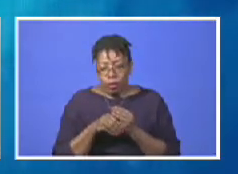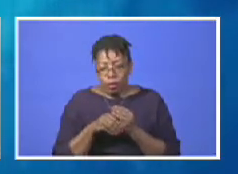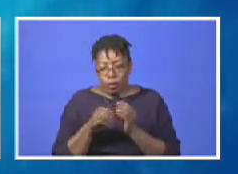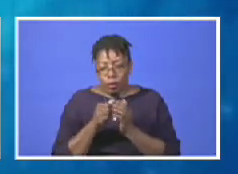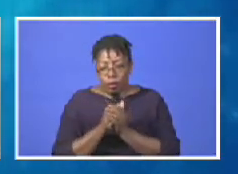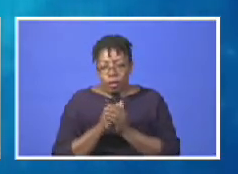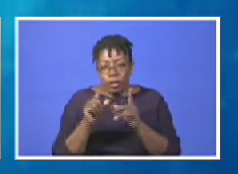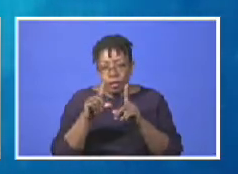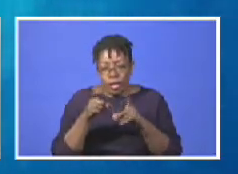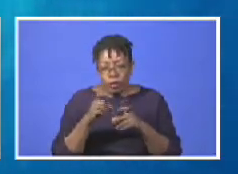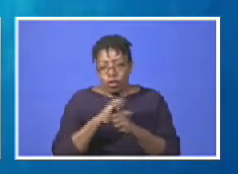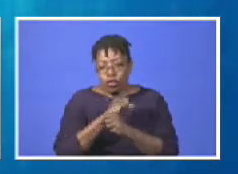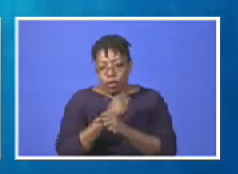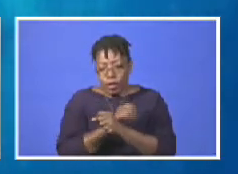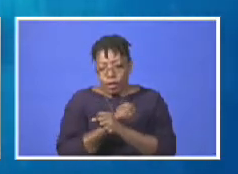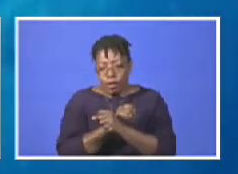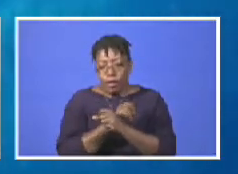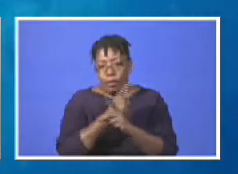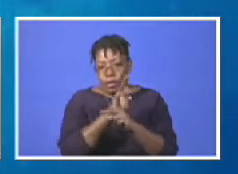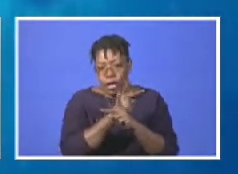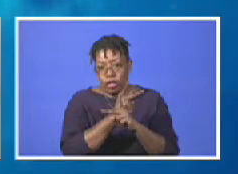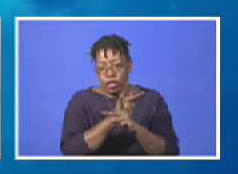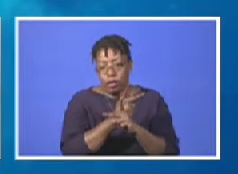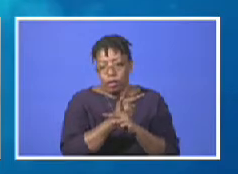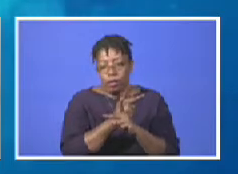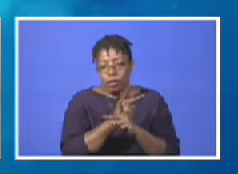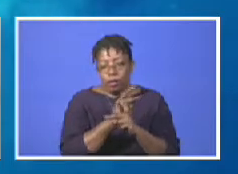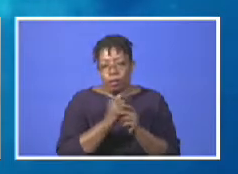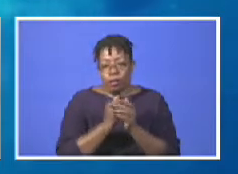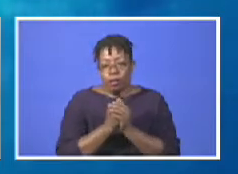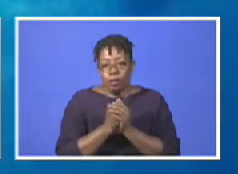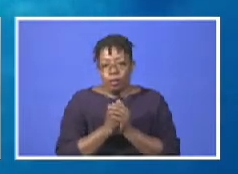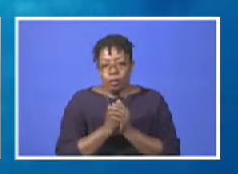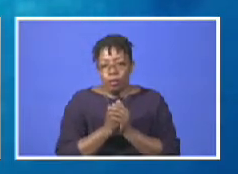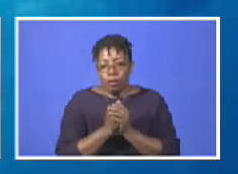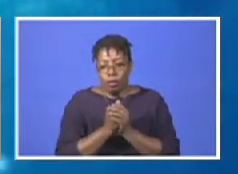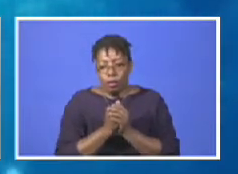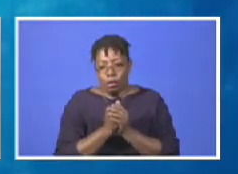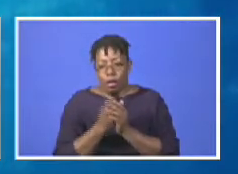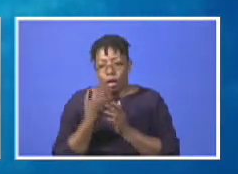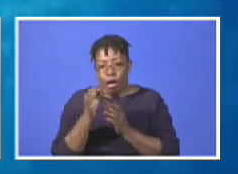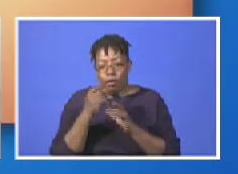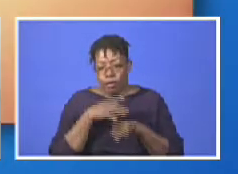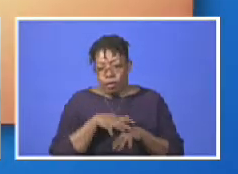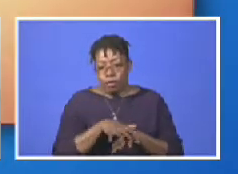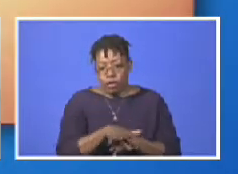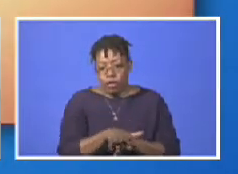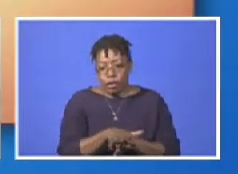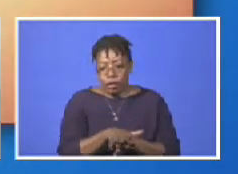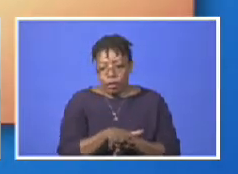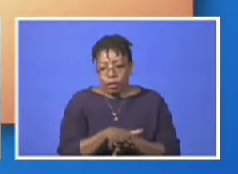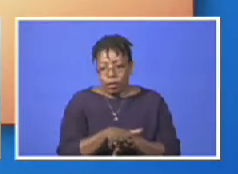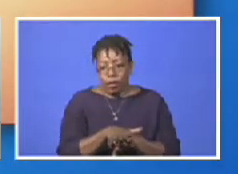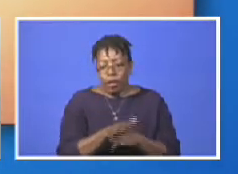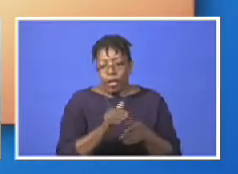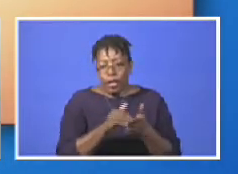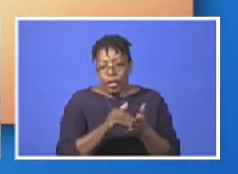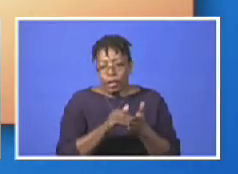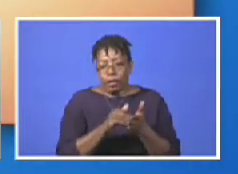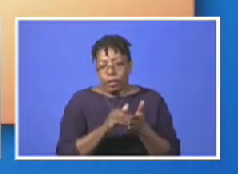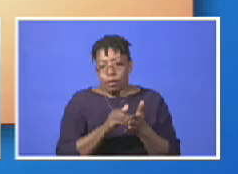will help to strengthen detection of emerging SARS-CoV-2, the virus that causes